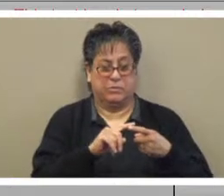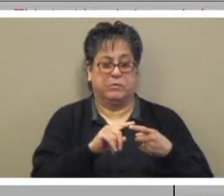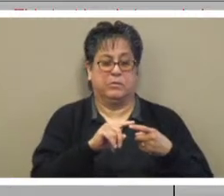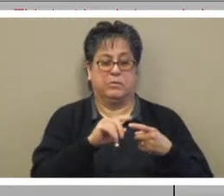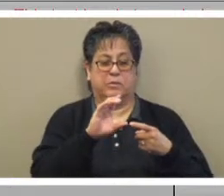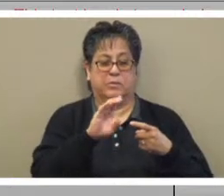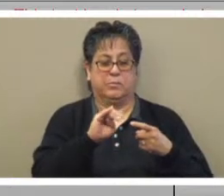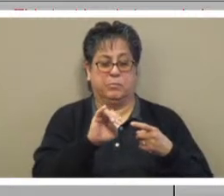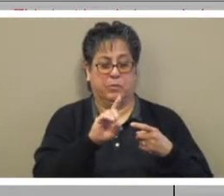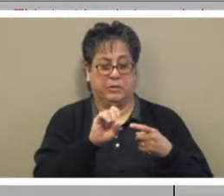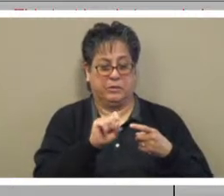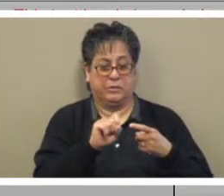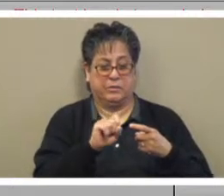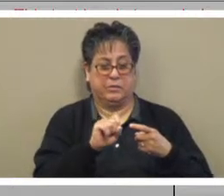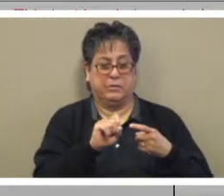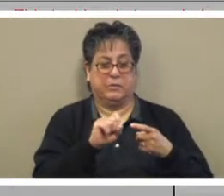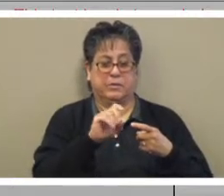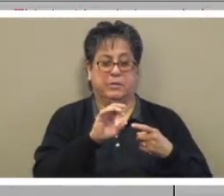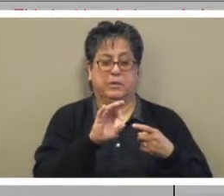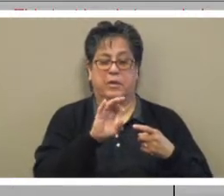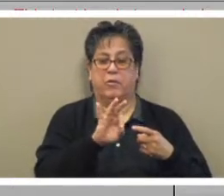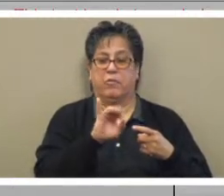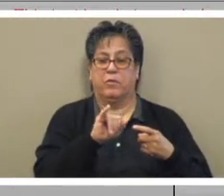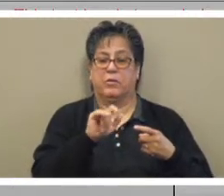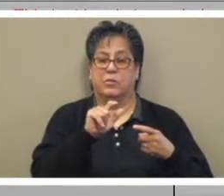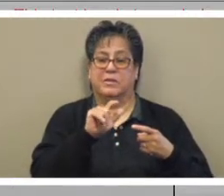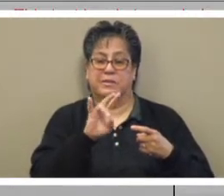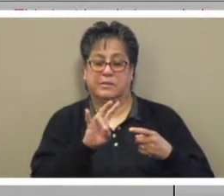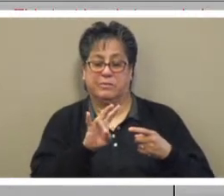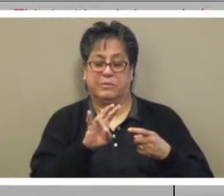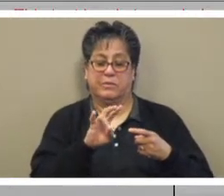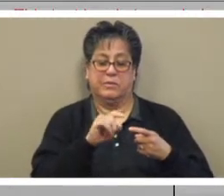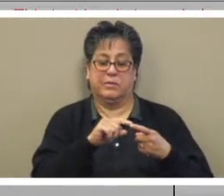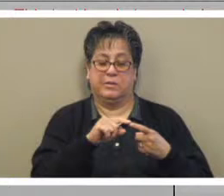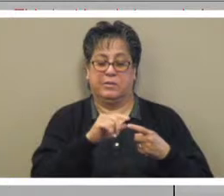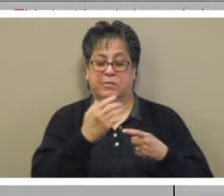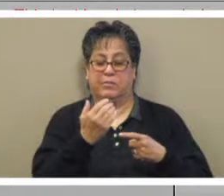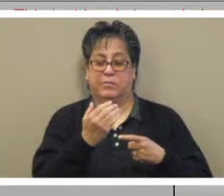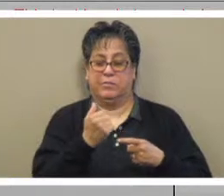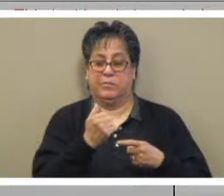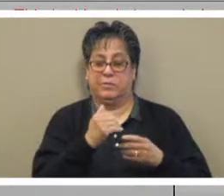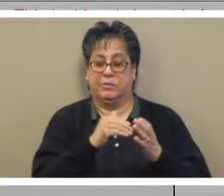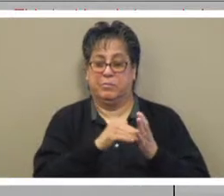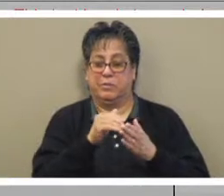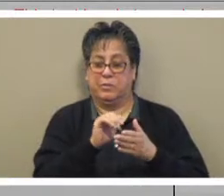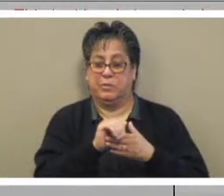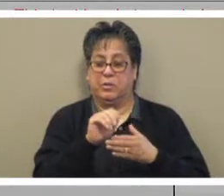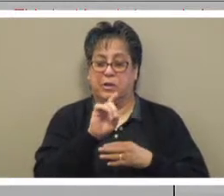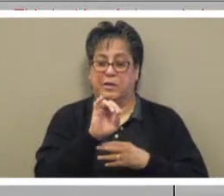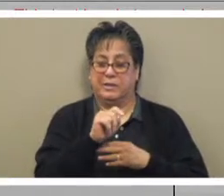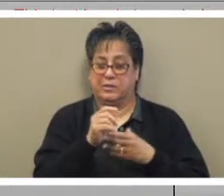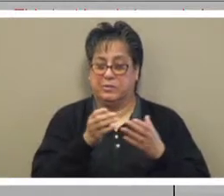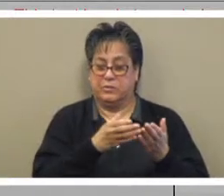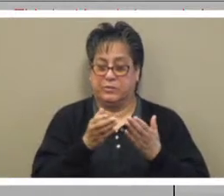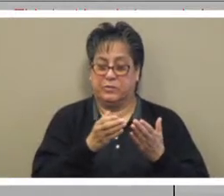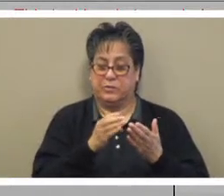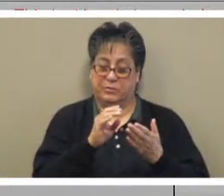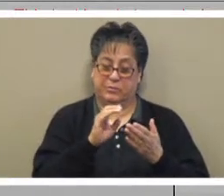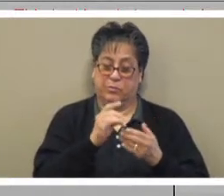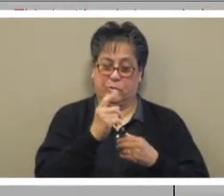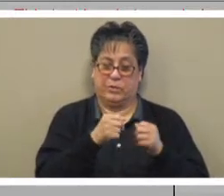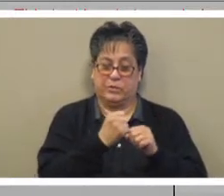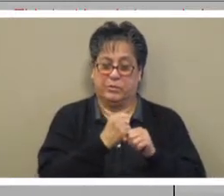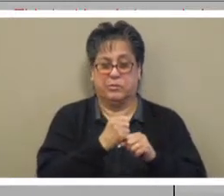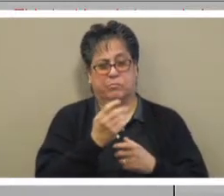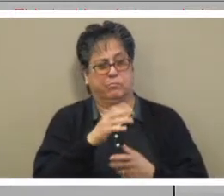bonds. So in FY27, again, if you remember, we have about a $15 million increase in our debt service payment that year. It's